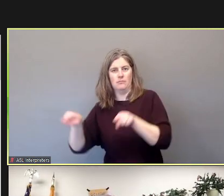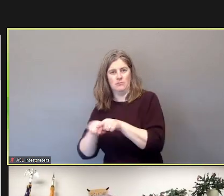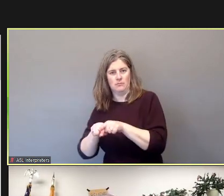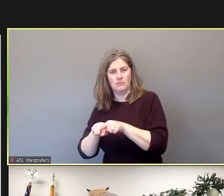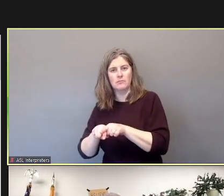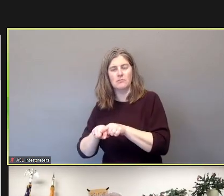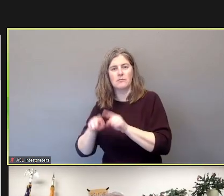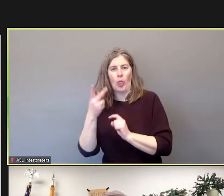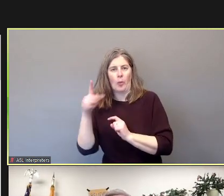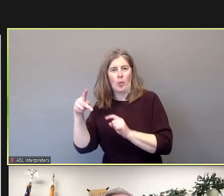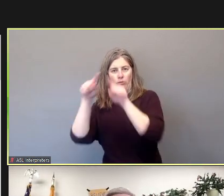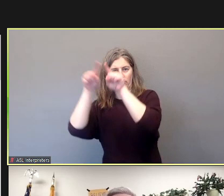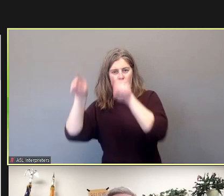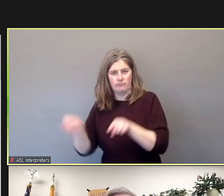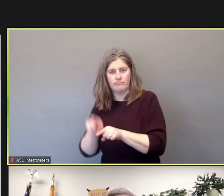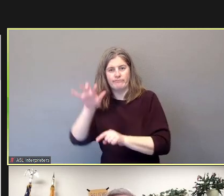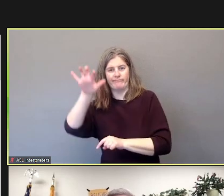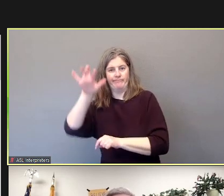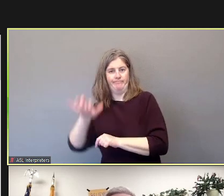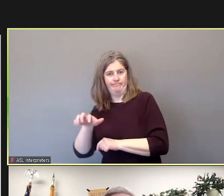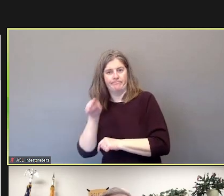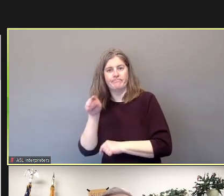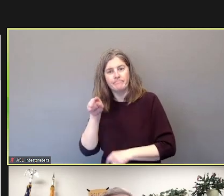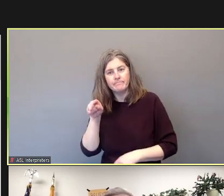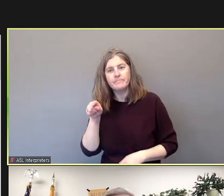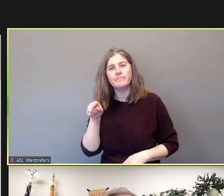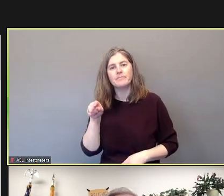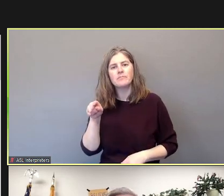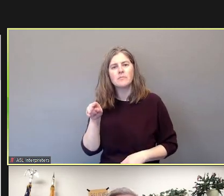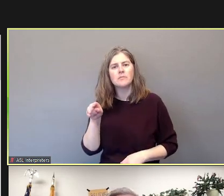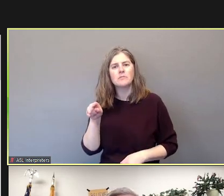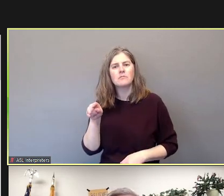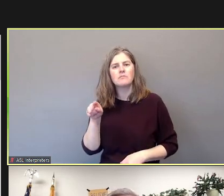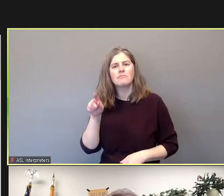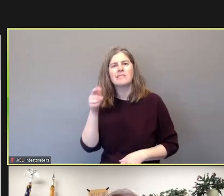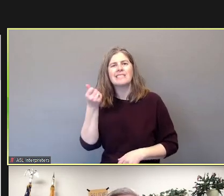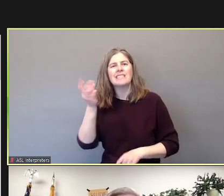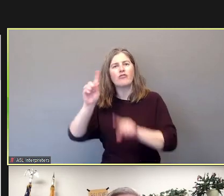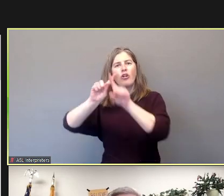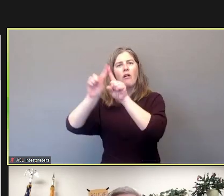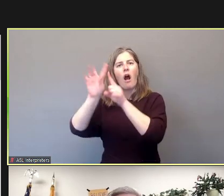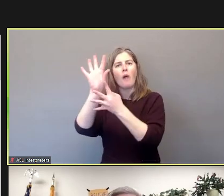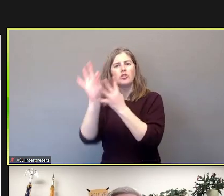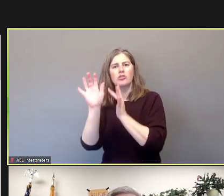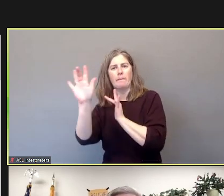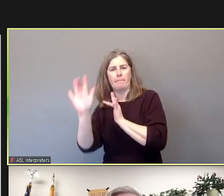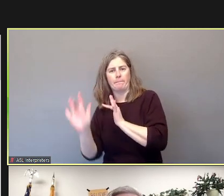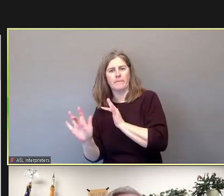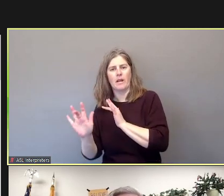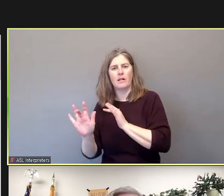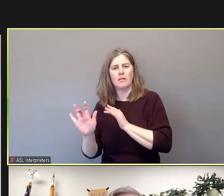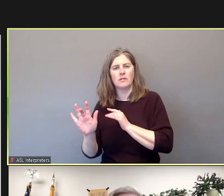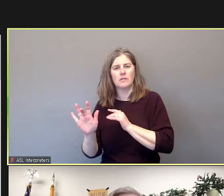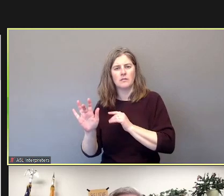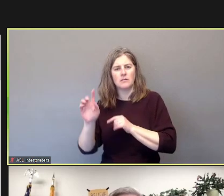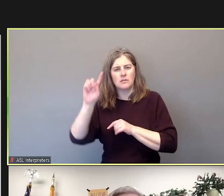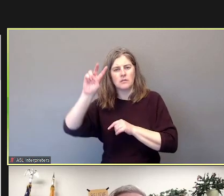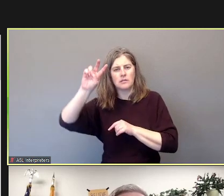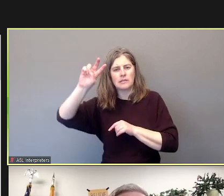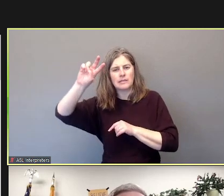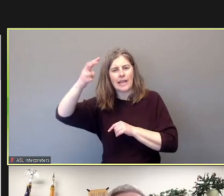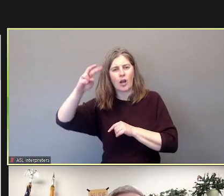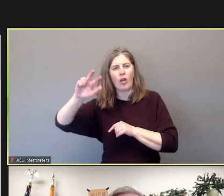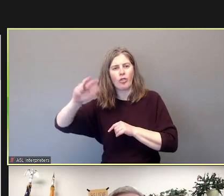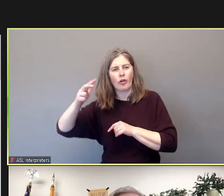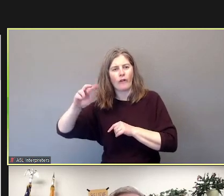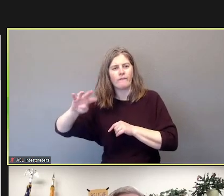your screen. And that, that gives you a number of options. And the second, third, and fourth